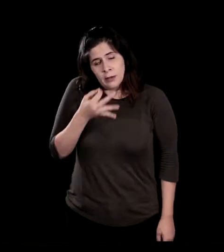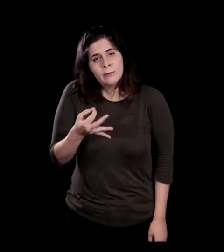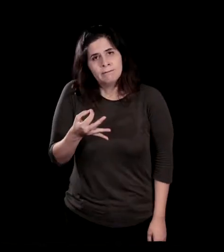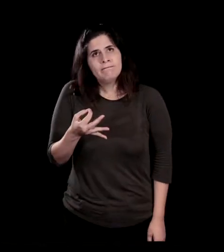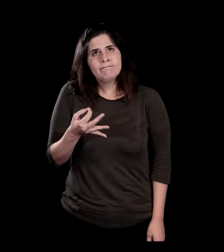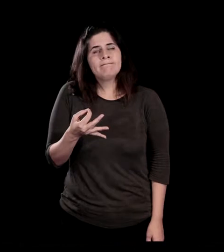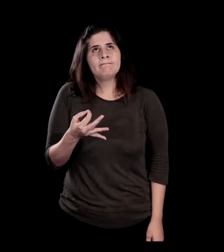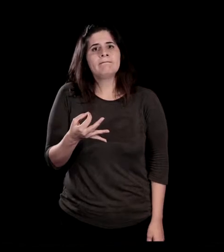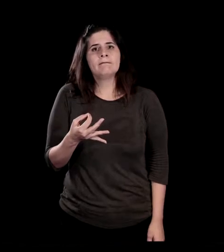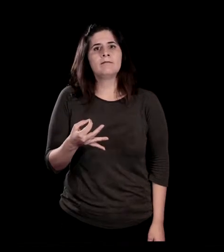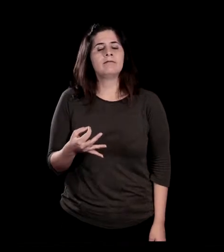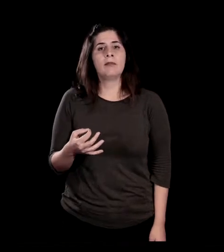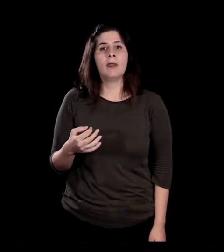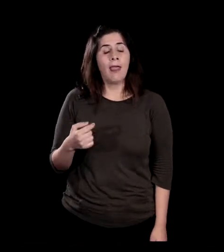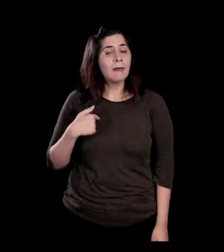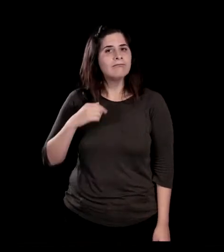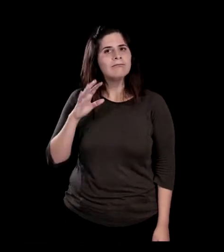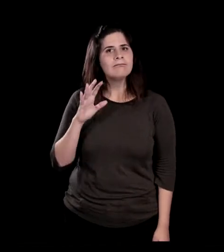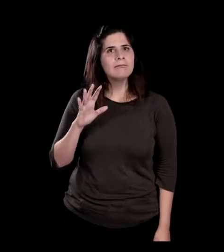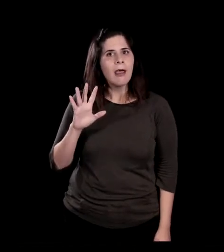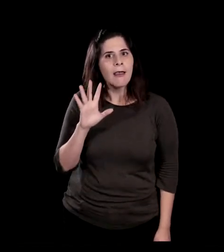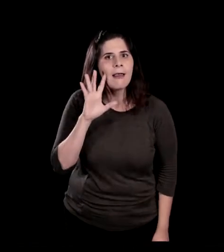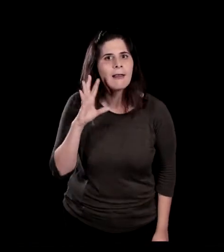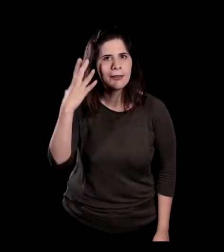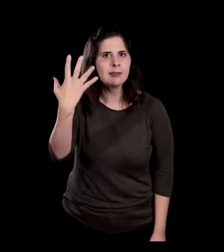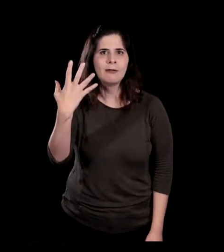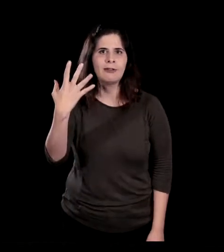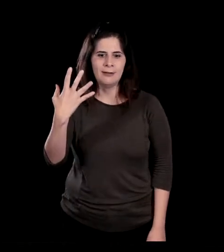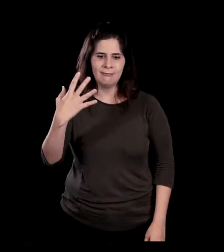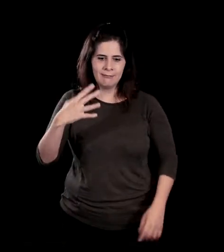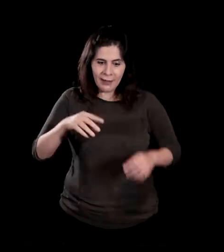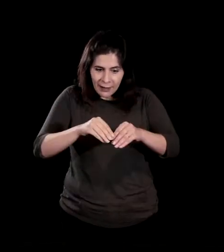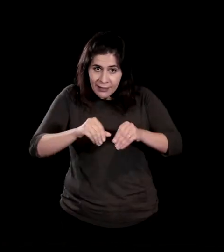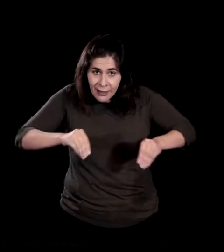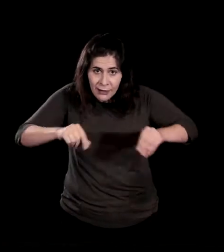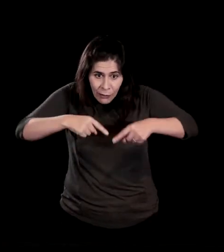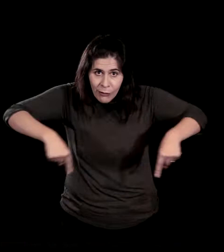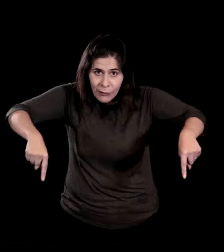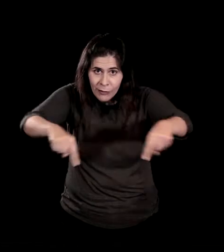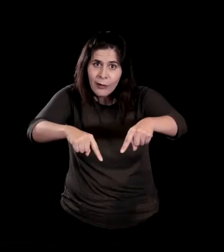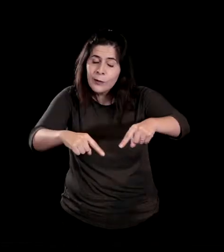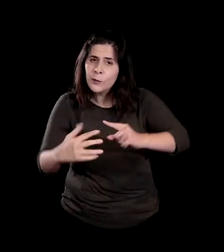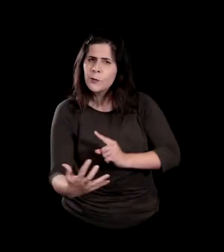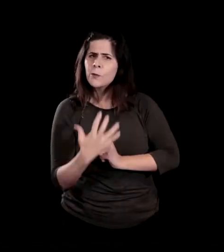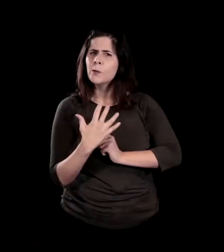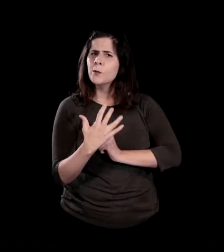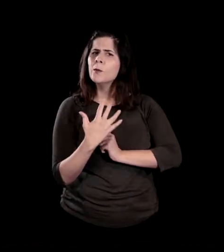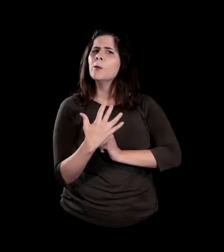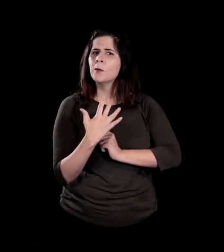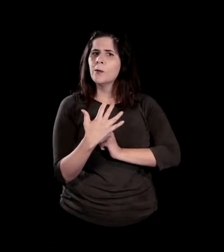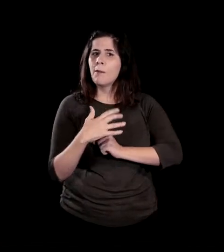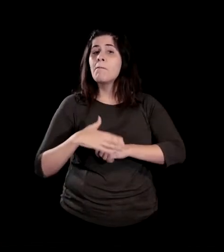for me, I decide to have a little bit more influence by the territory on